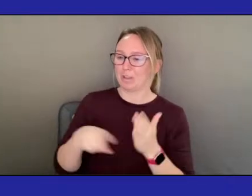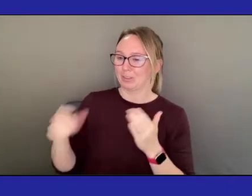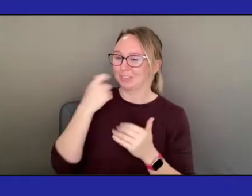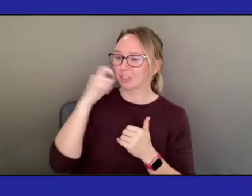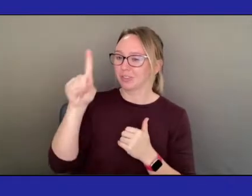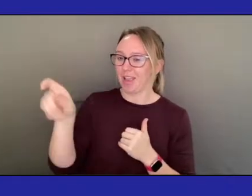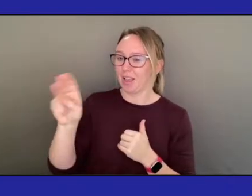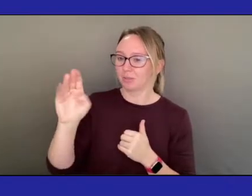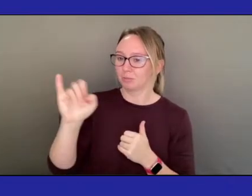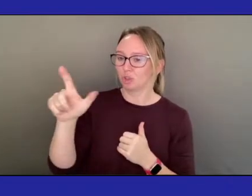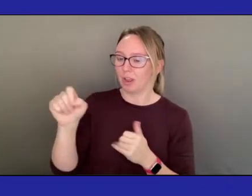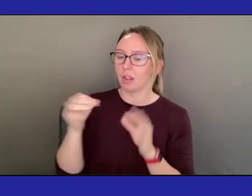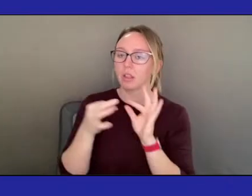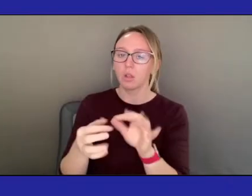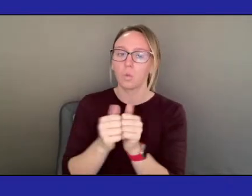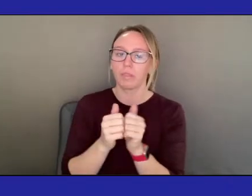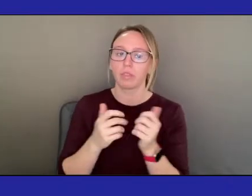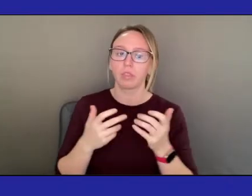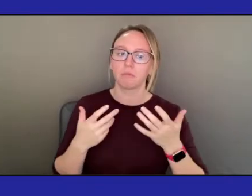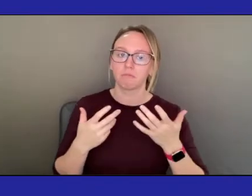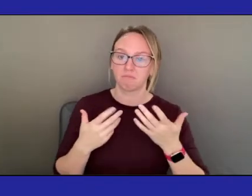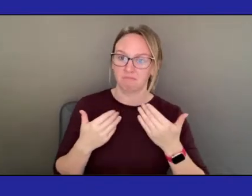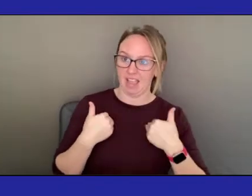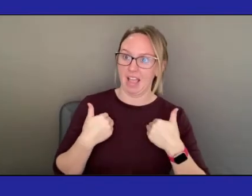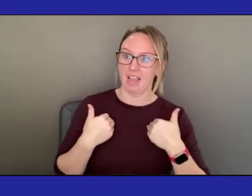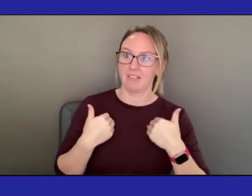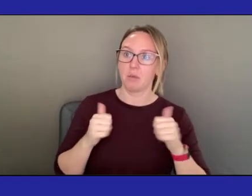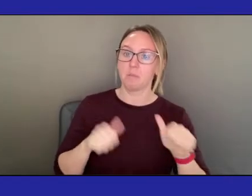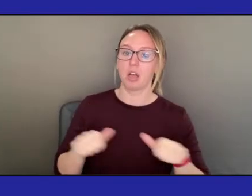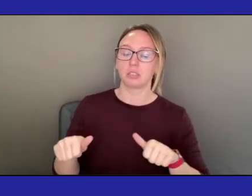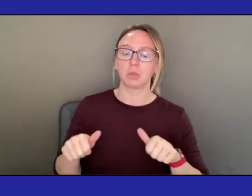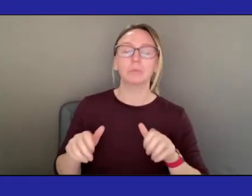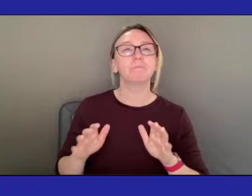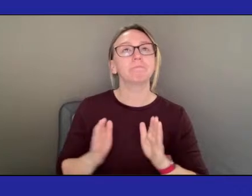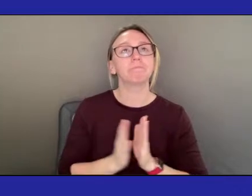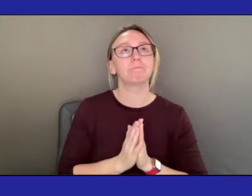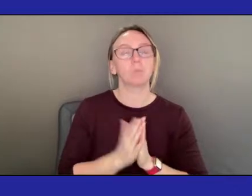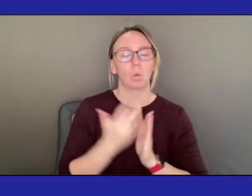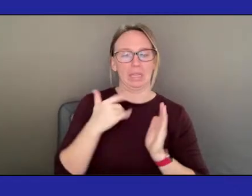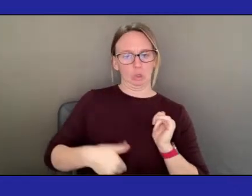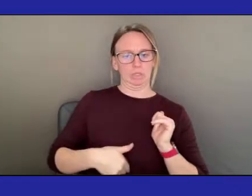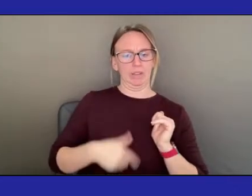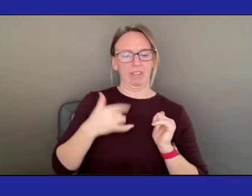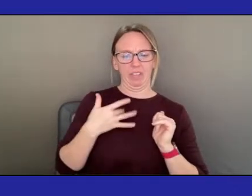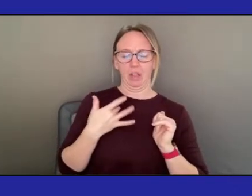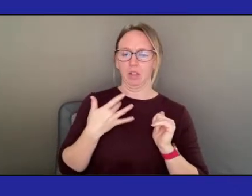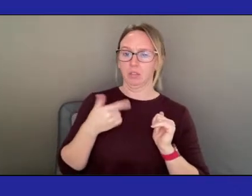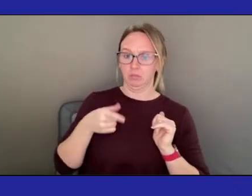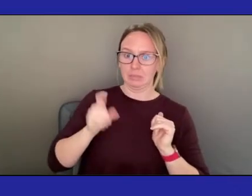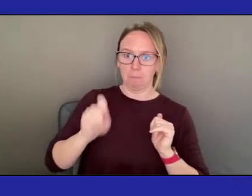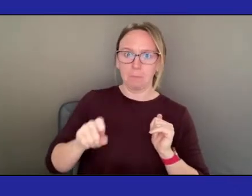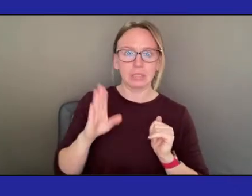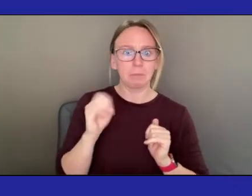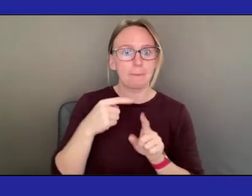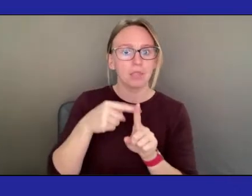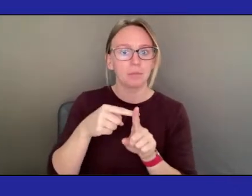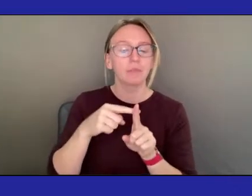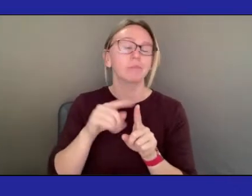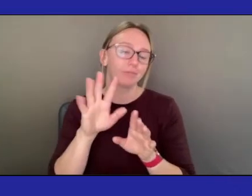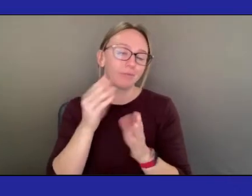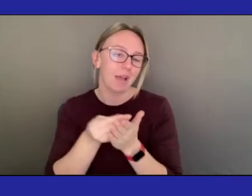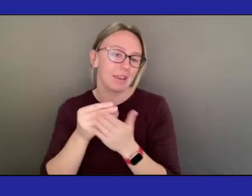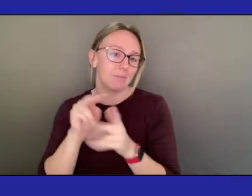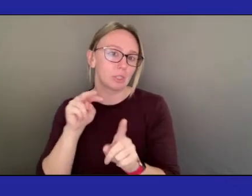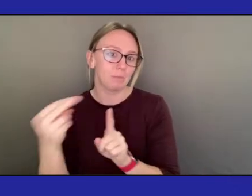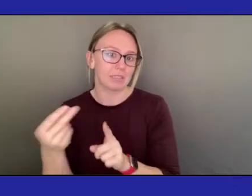a way to kind of because intuitively I feel like this has to be good from a financial perspective, right?